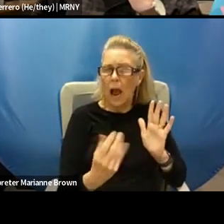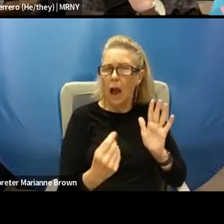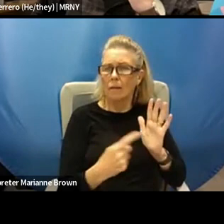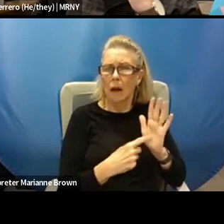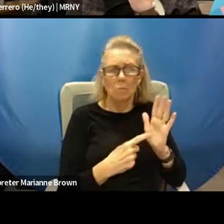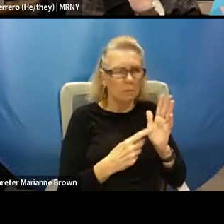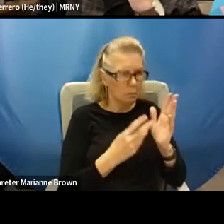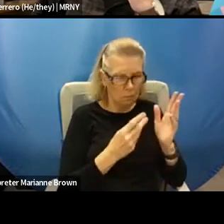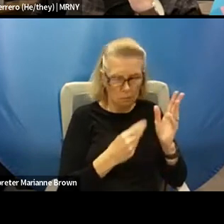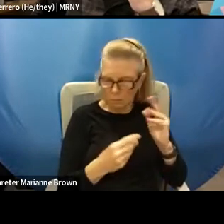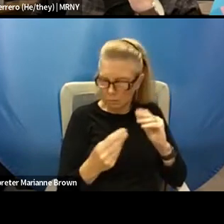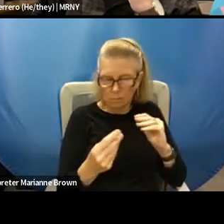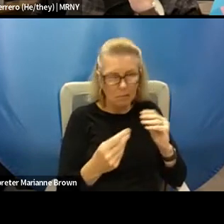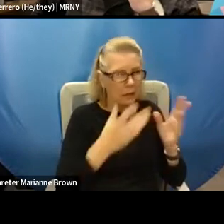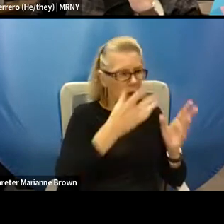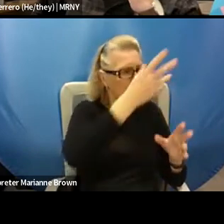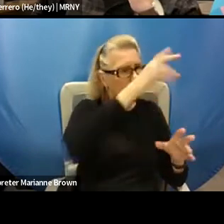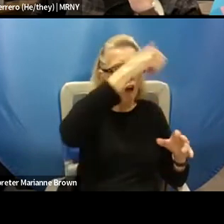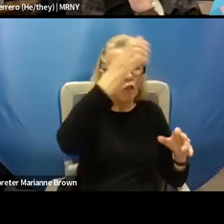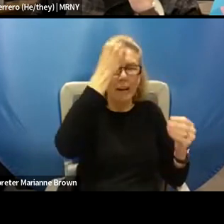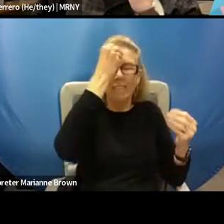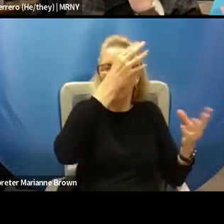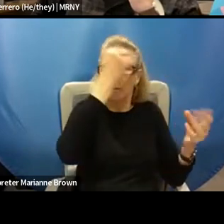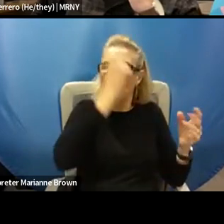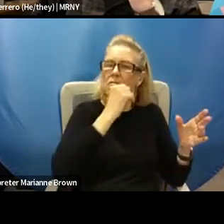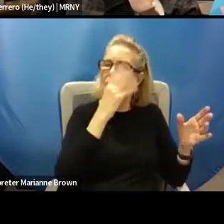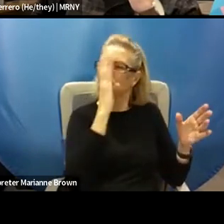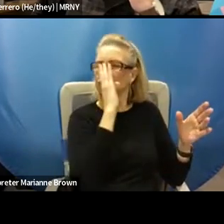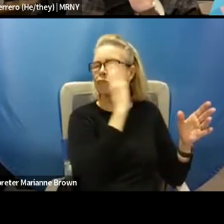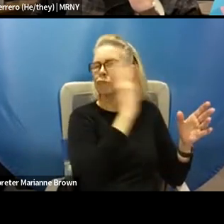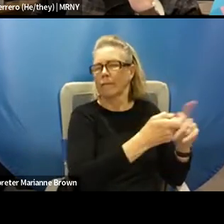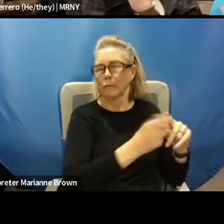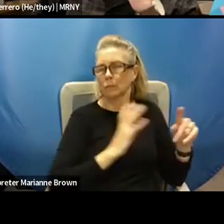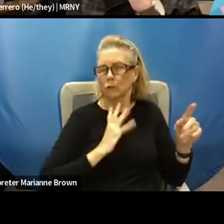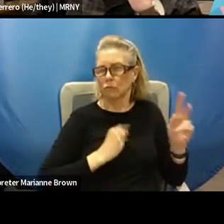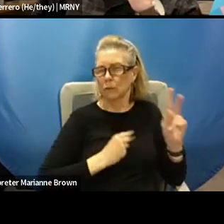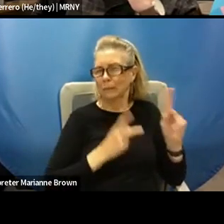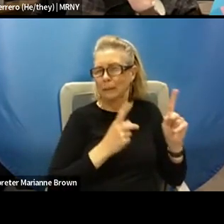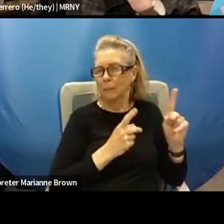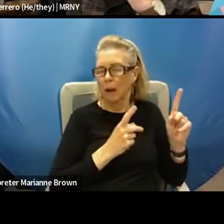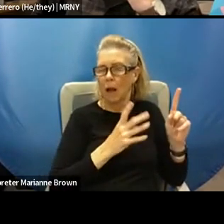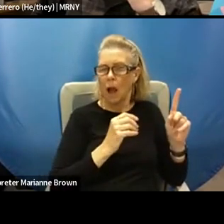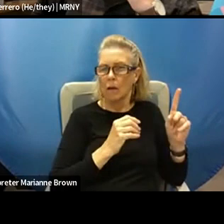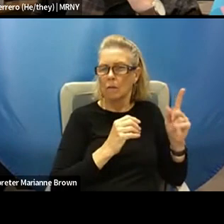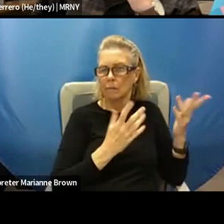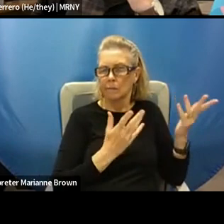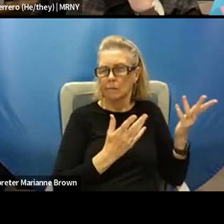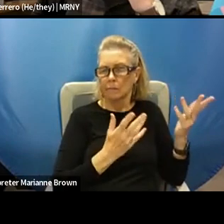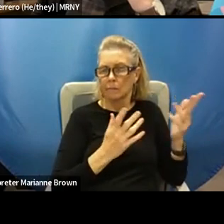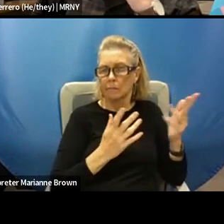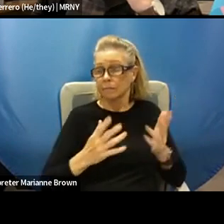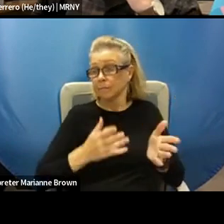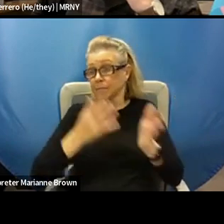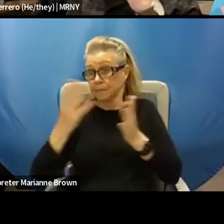secondhand information, and then people who are families